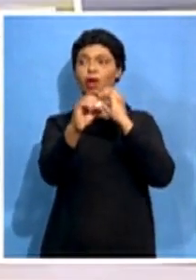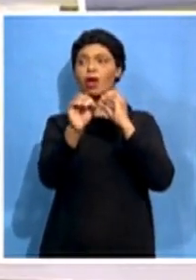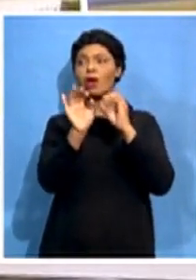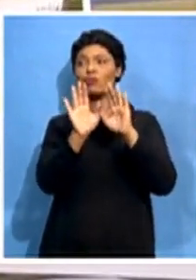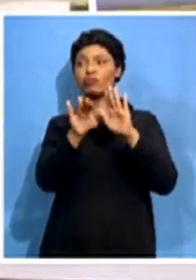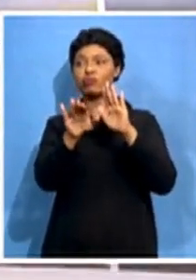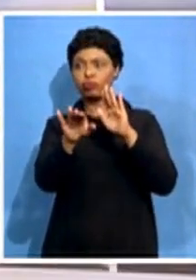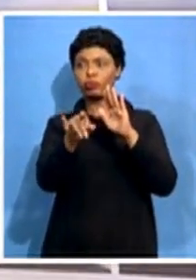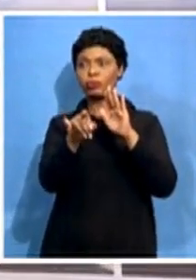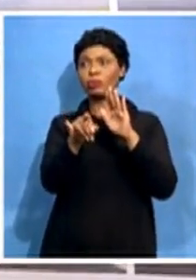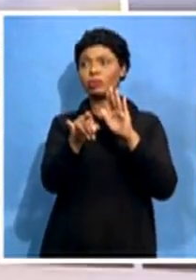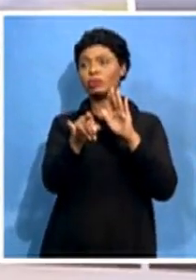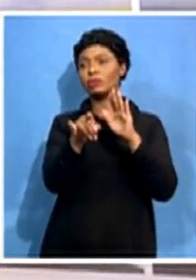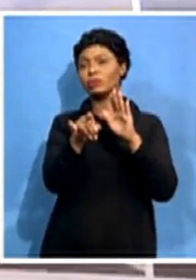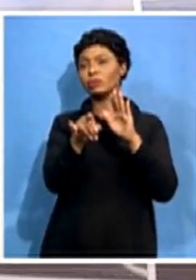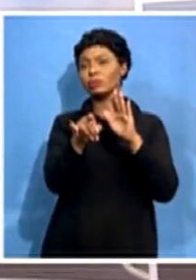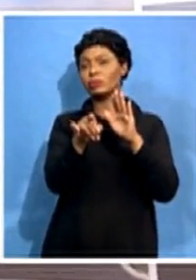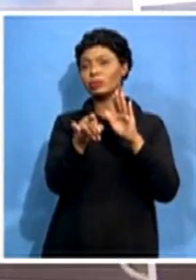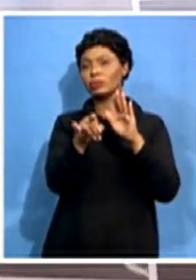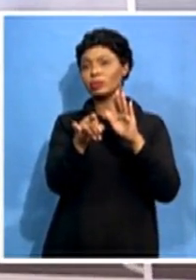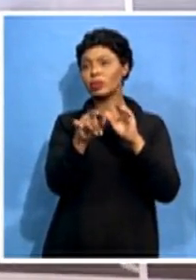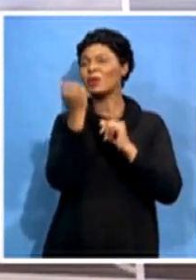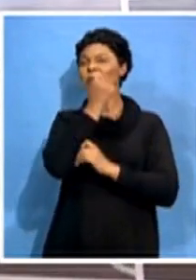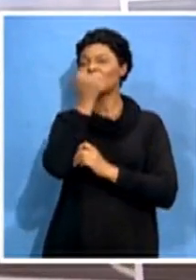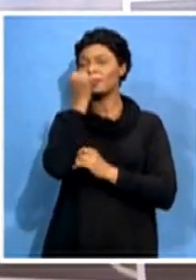sorry, not Aeroclass Dace, VeloWorks,